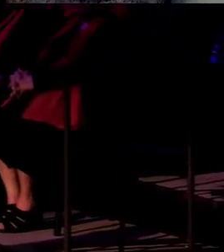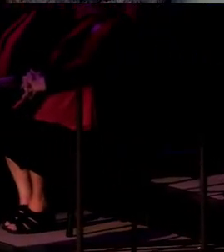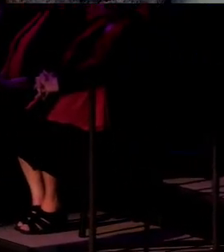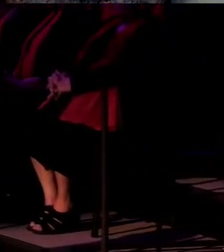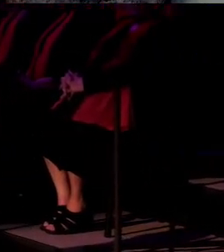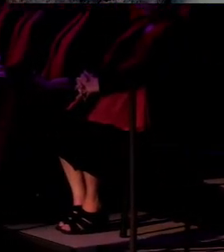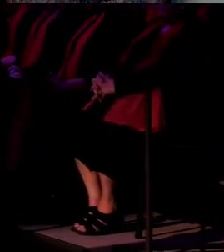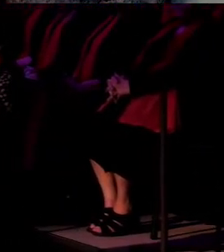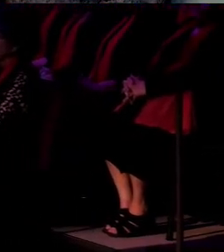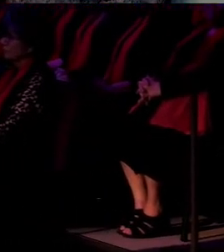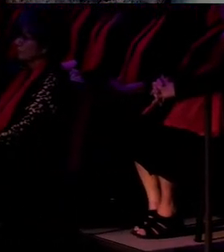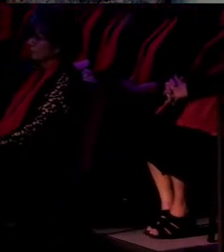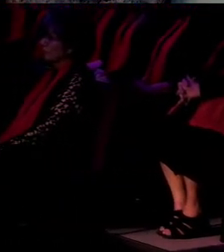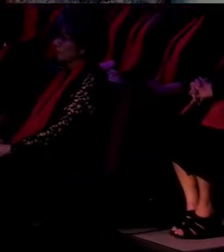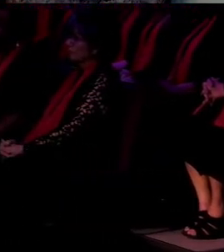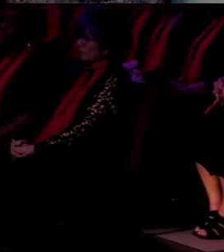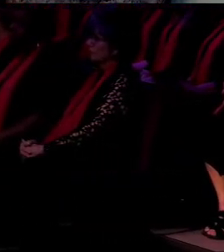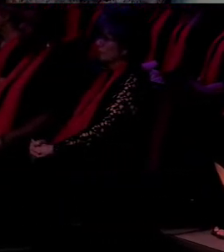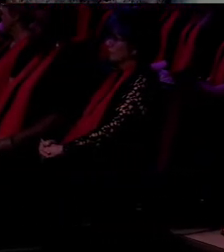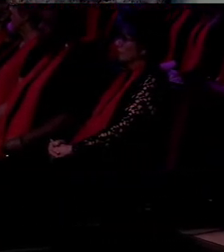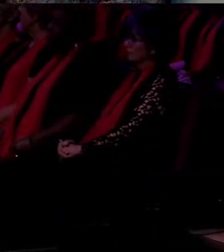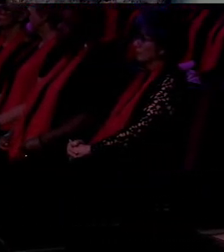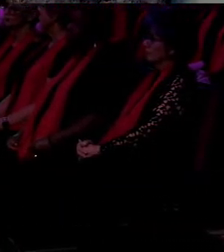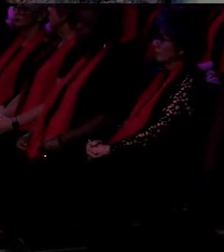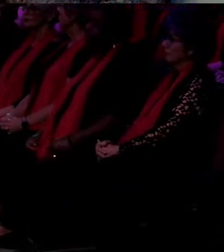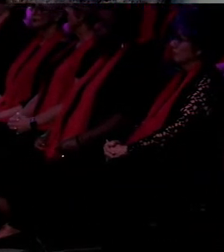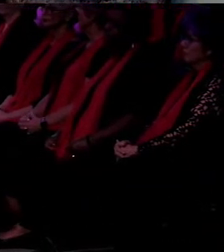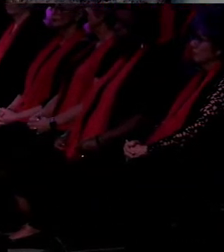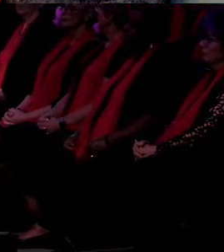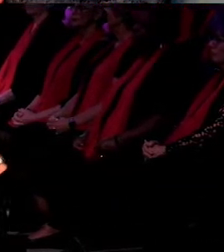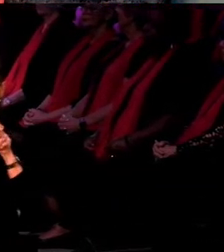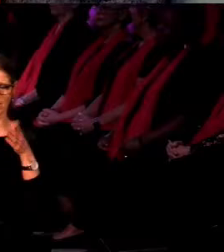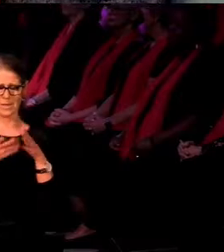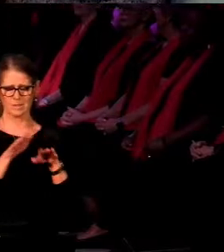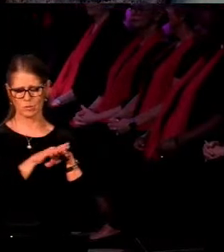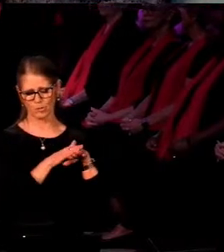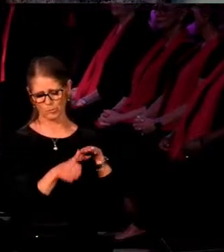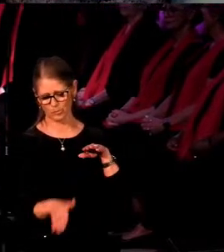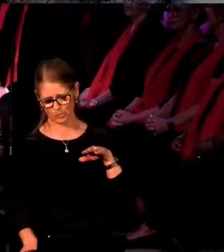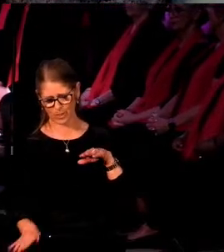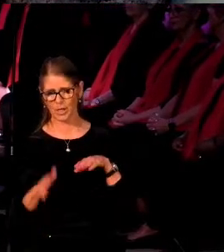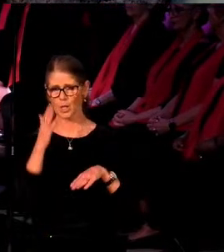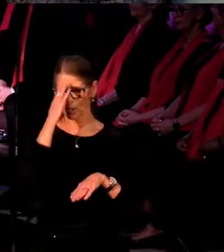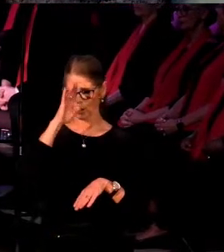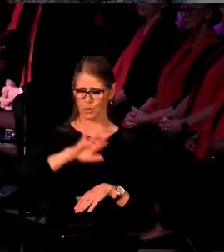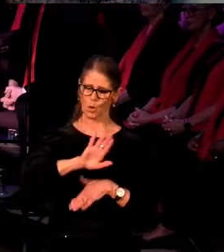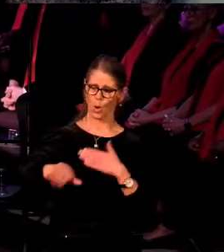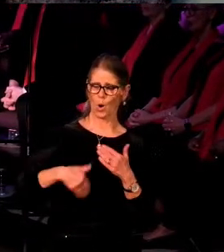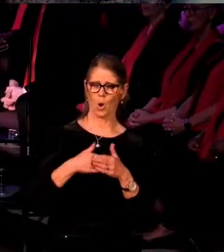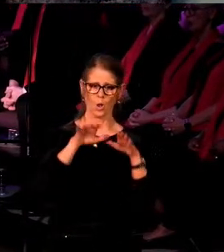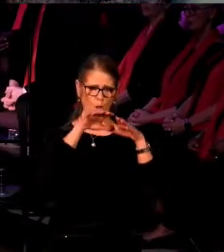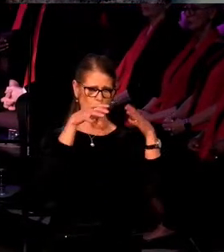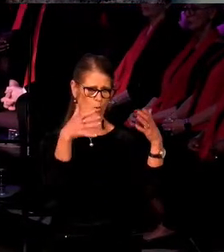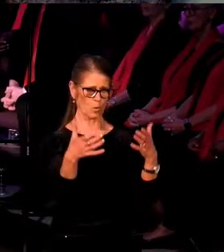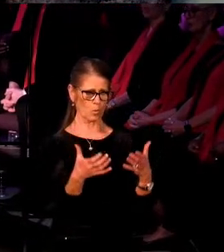flee when everything started to go downhill. He knew that all of the world's sin would be placed on